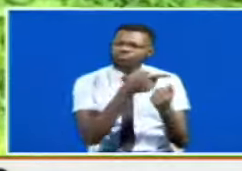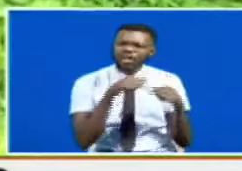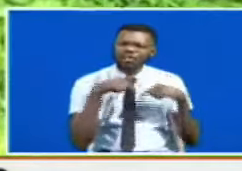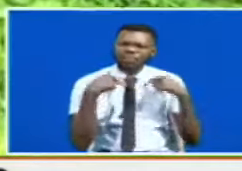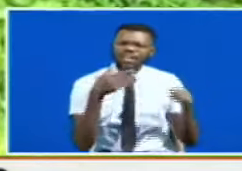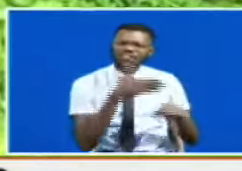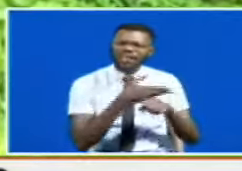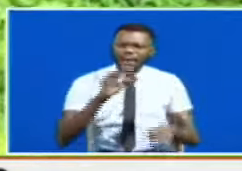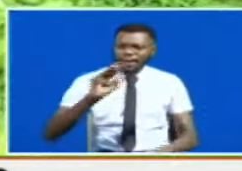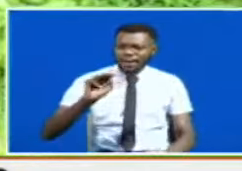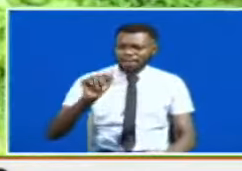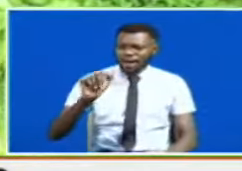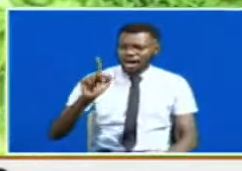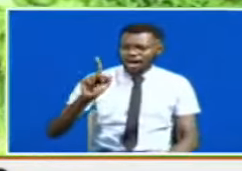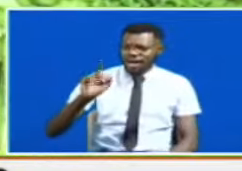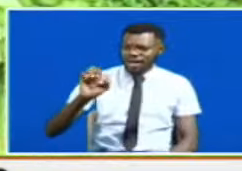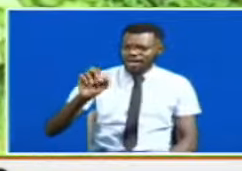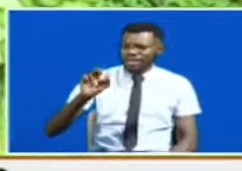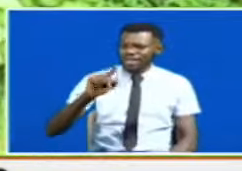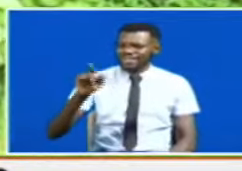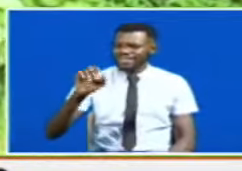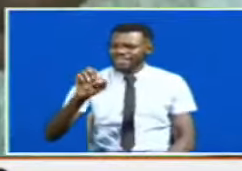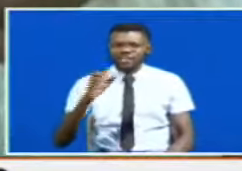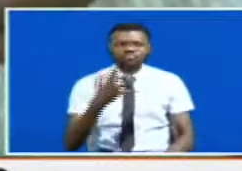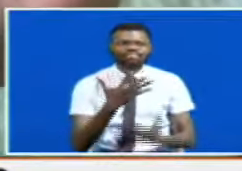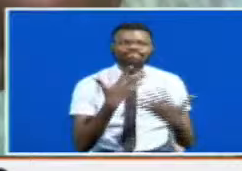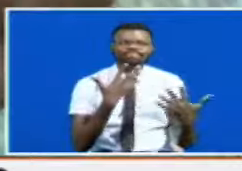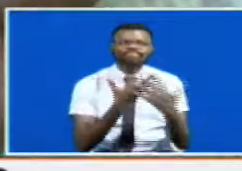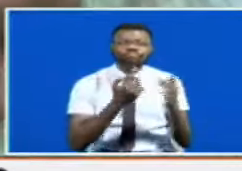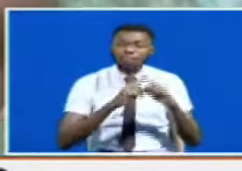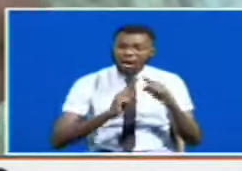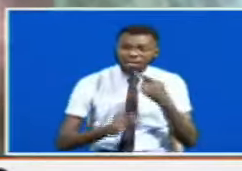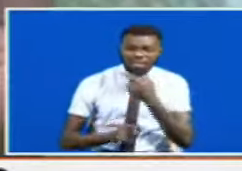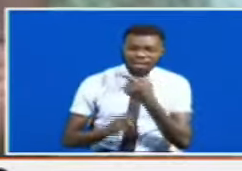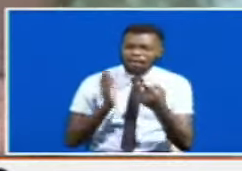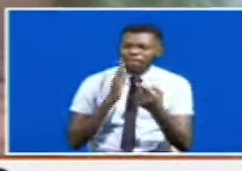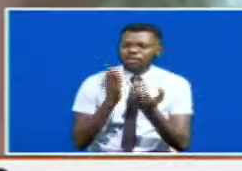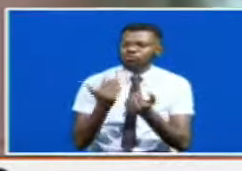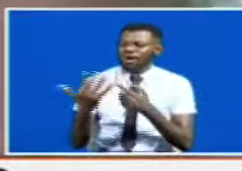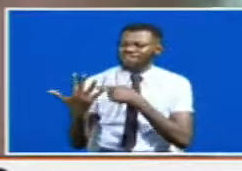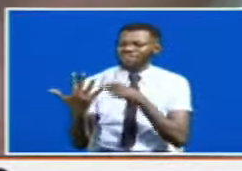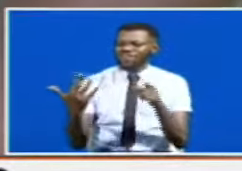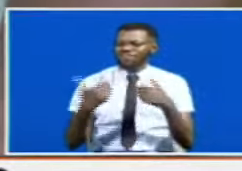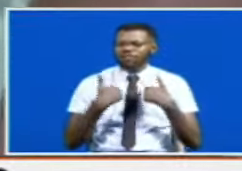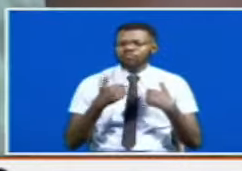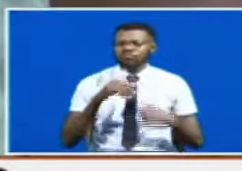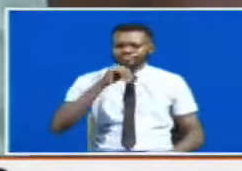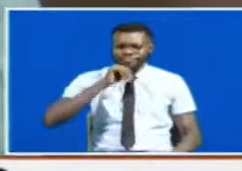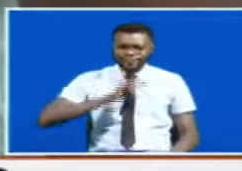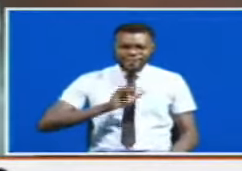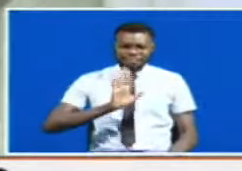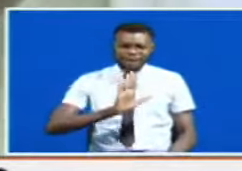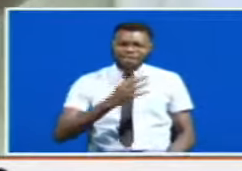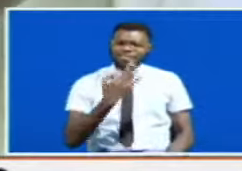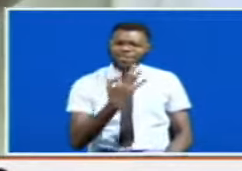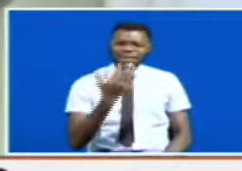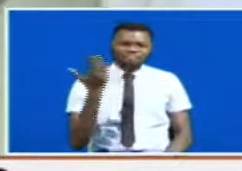Paul Mackenzie underworld dealings, the mother of five has known no peace. Her three sons were part of Mackenzie's